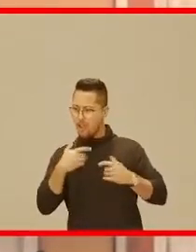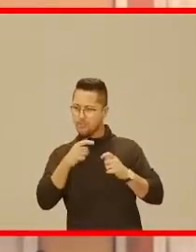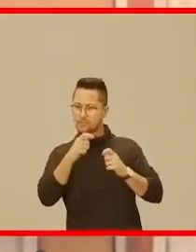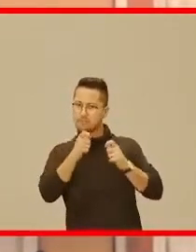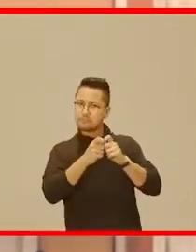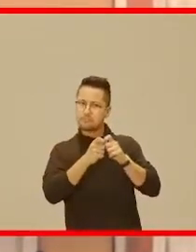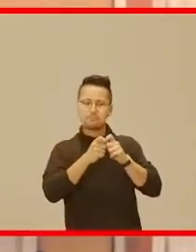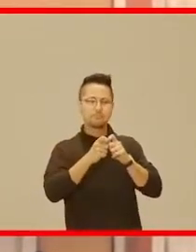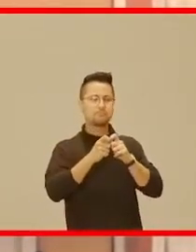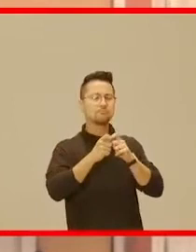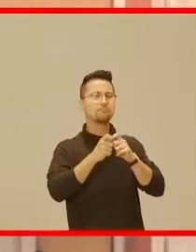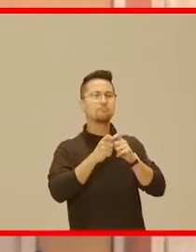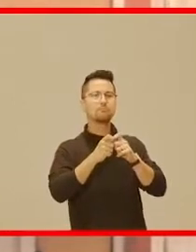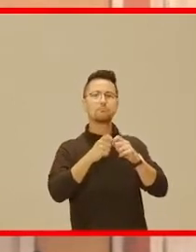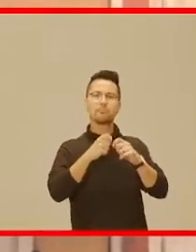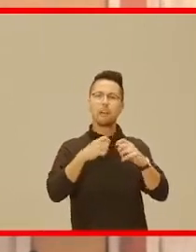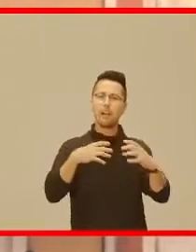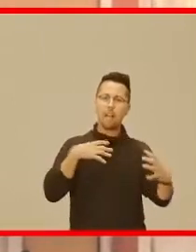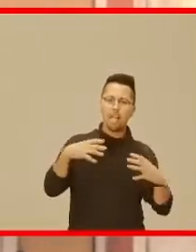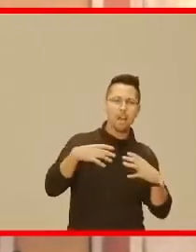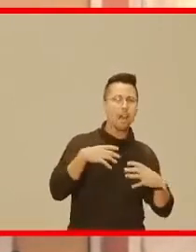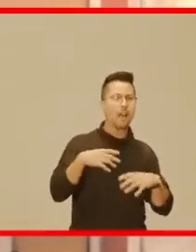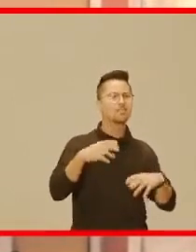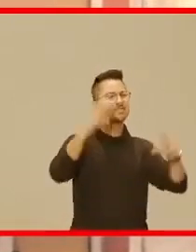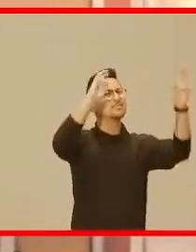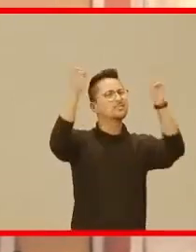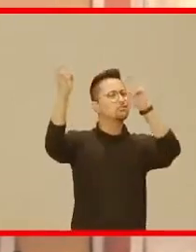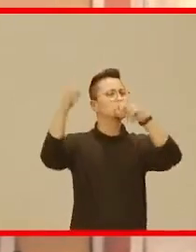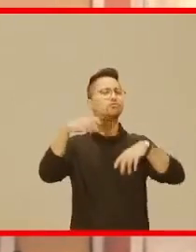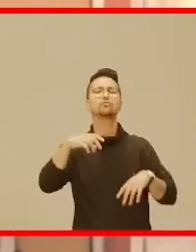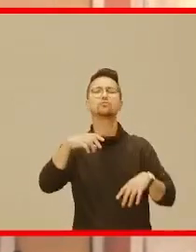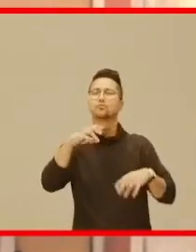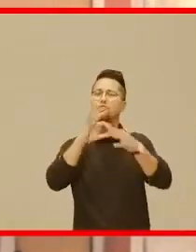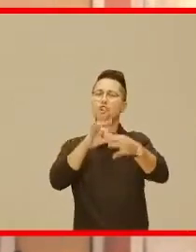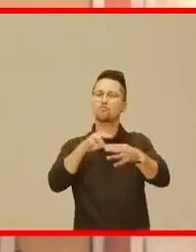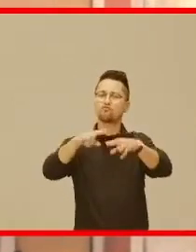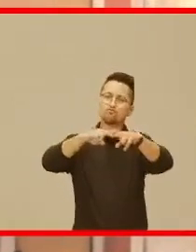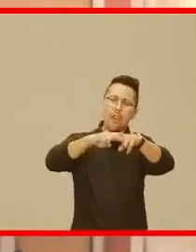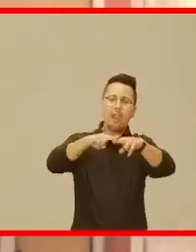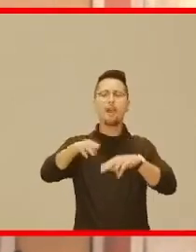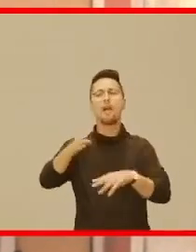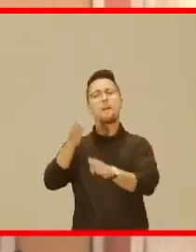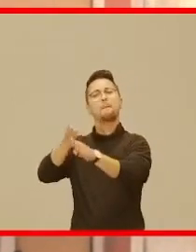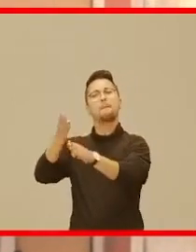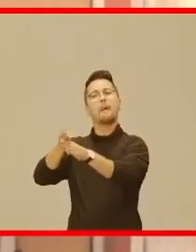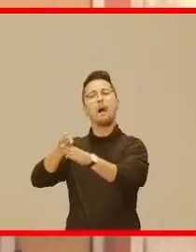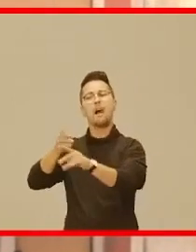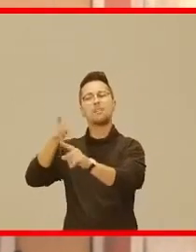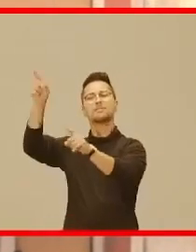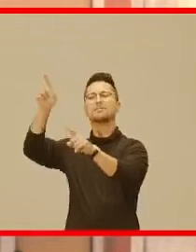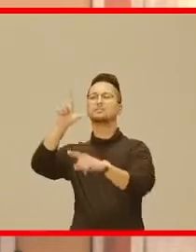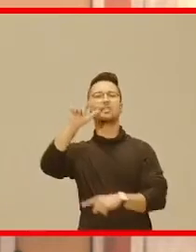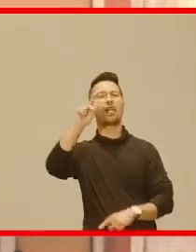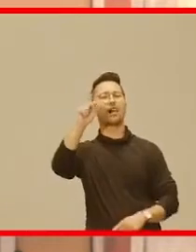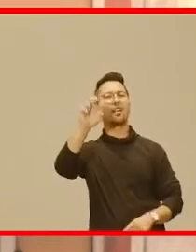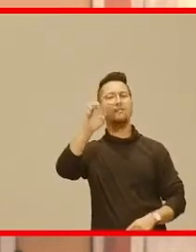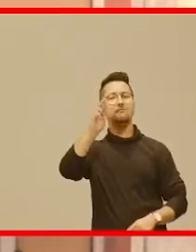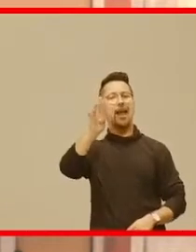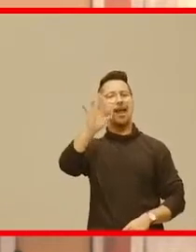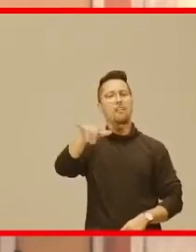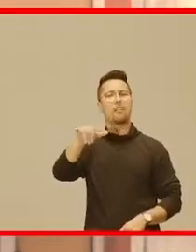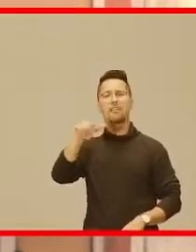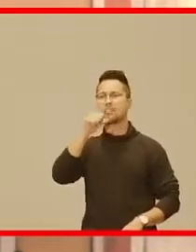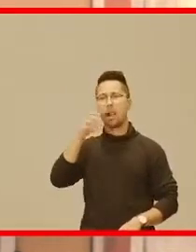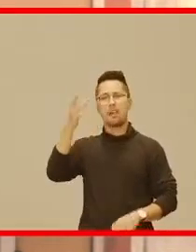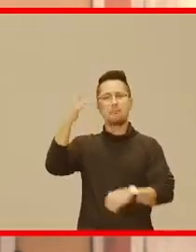had this issue about the train and bus and Lake Mary not being out there for me to